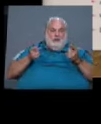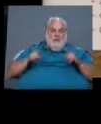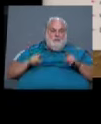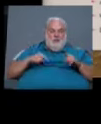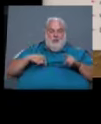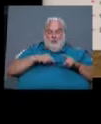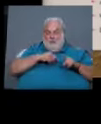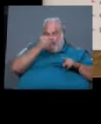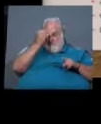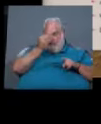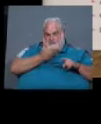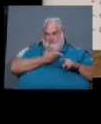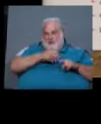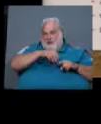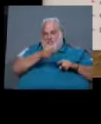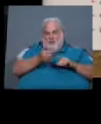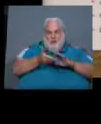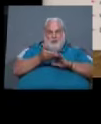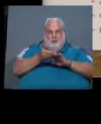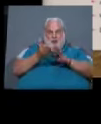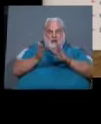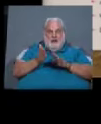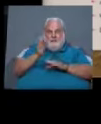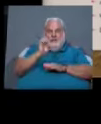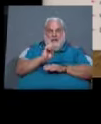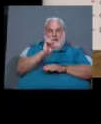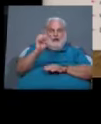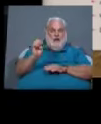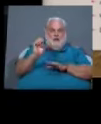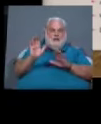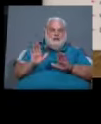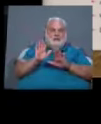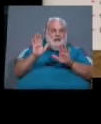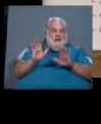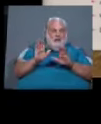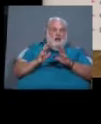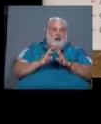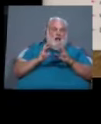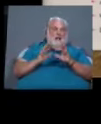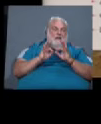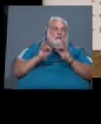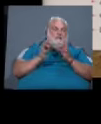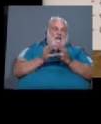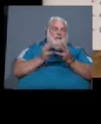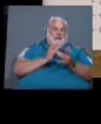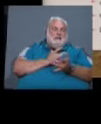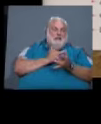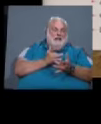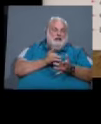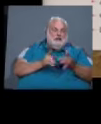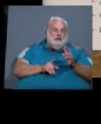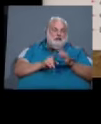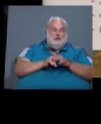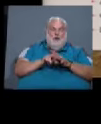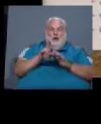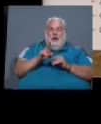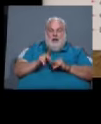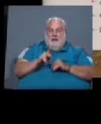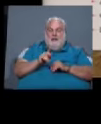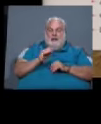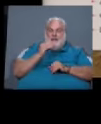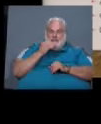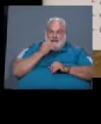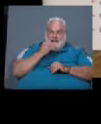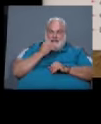we're told by other operators is Easter Sunday, where a lot of family members will come and eat